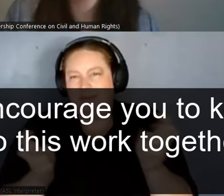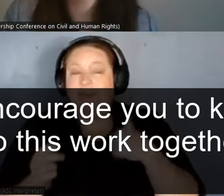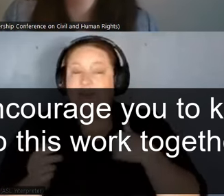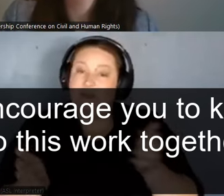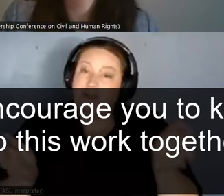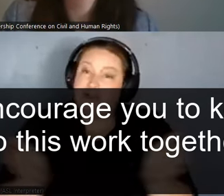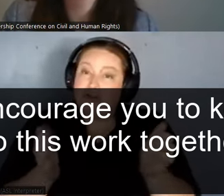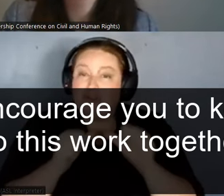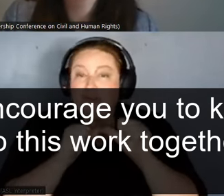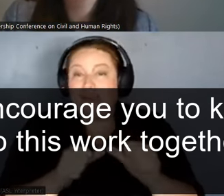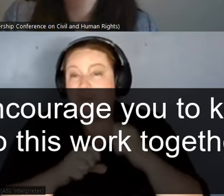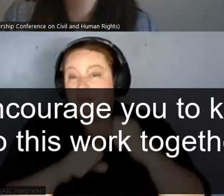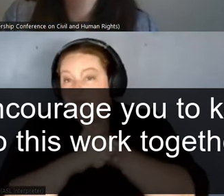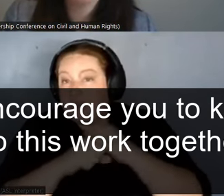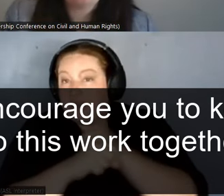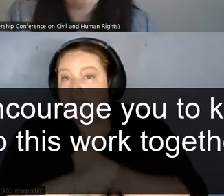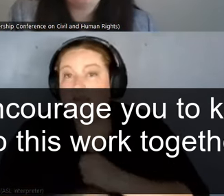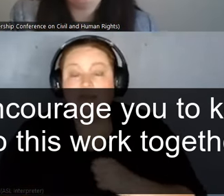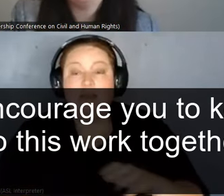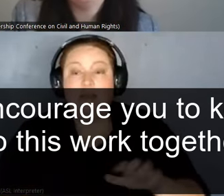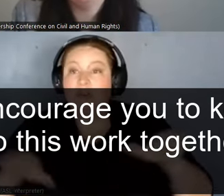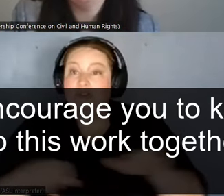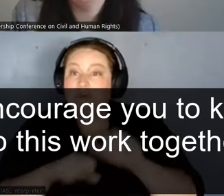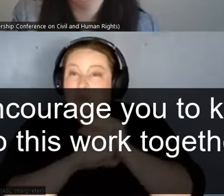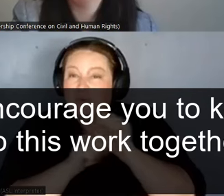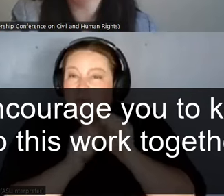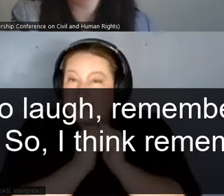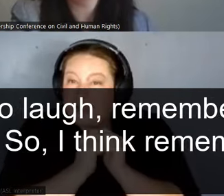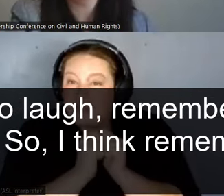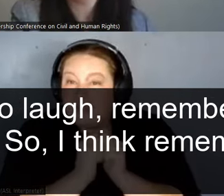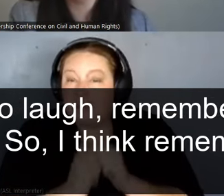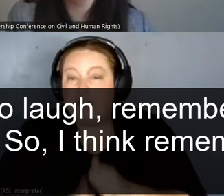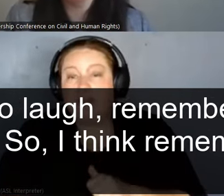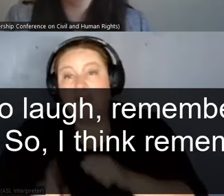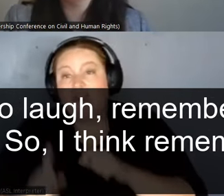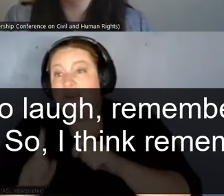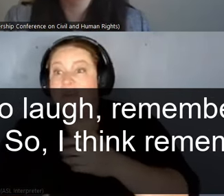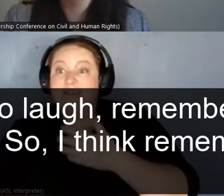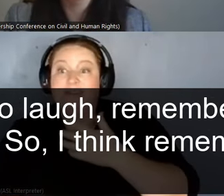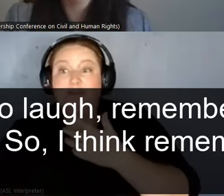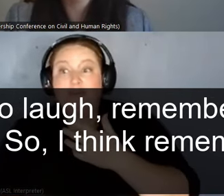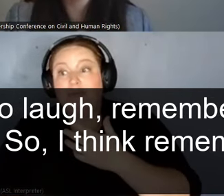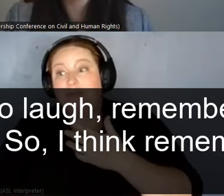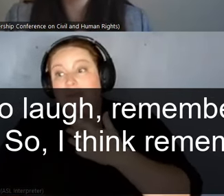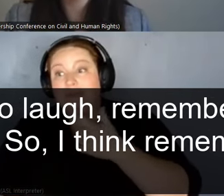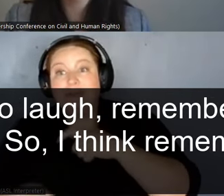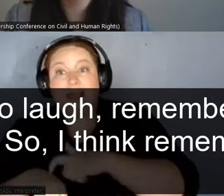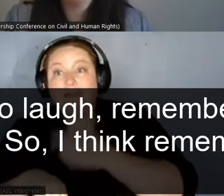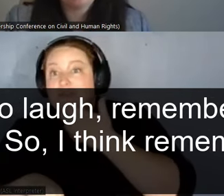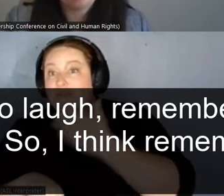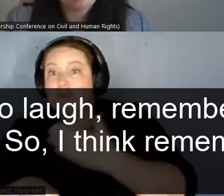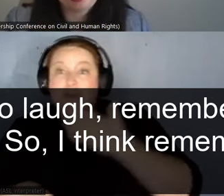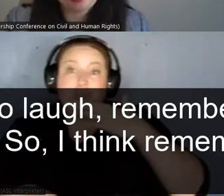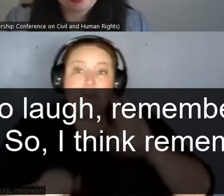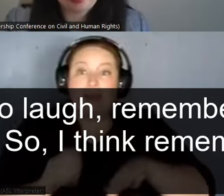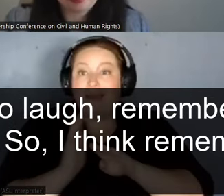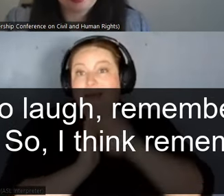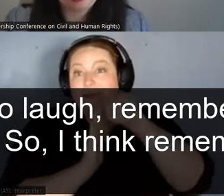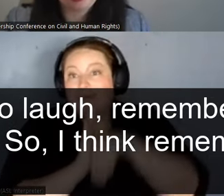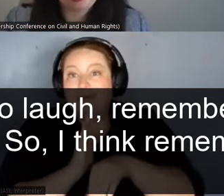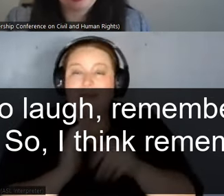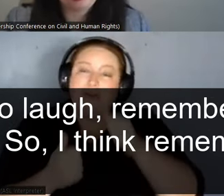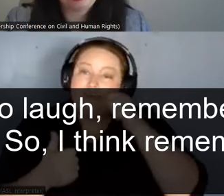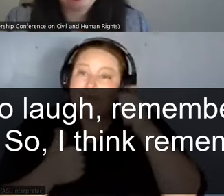You know, we do this work together. Times of good, bad, remember to laugh, remember to